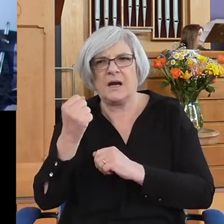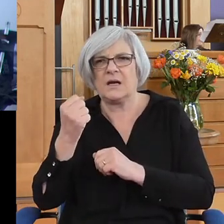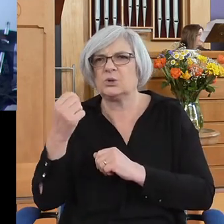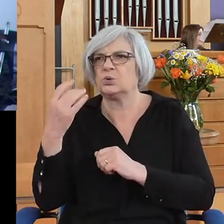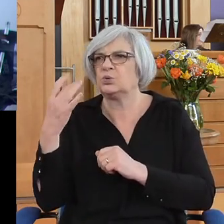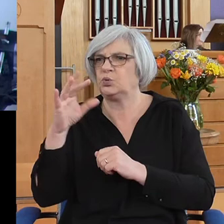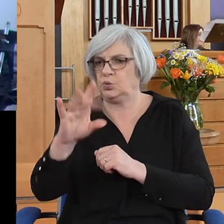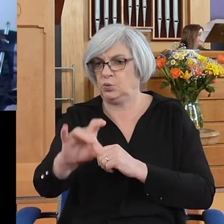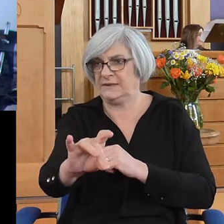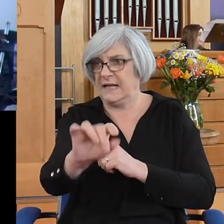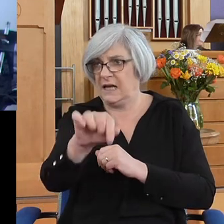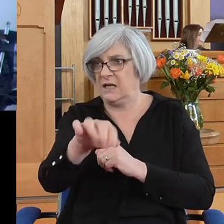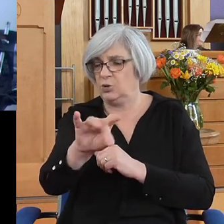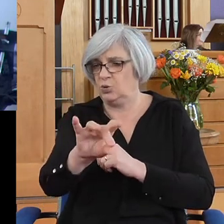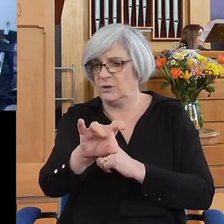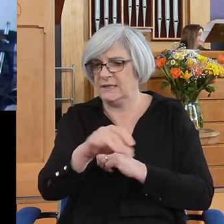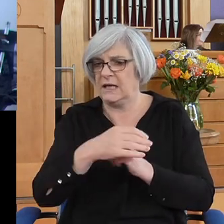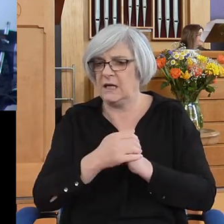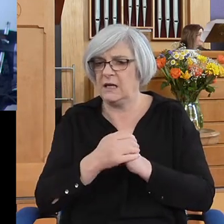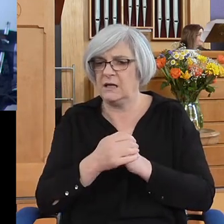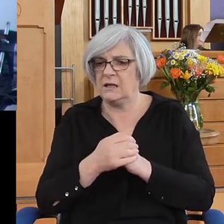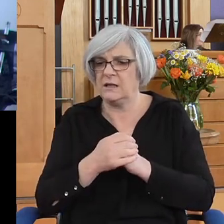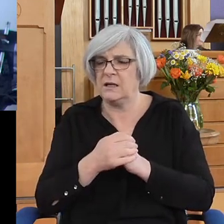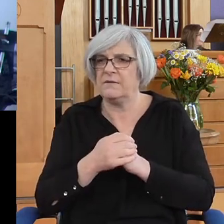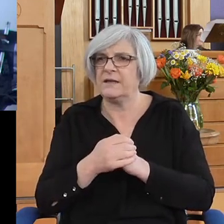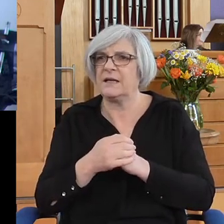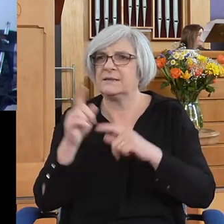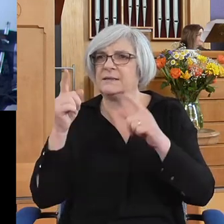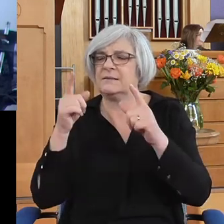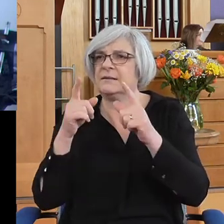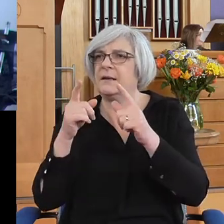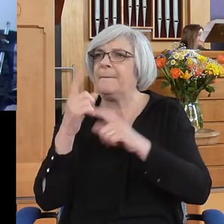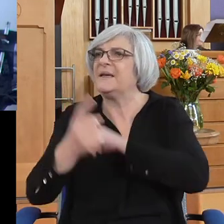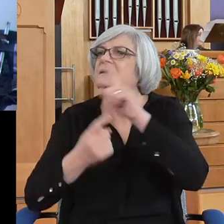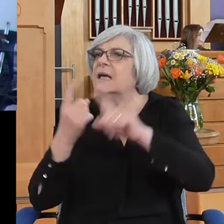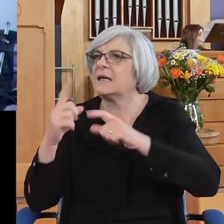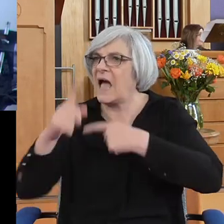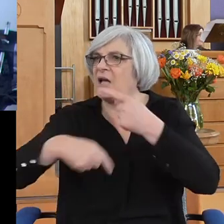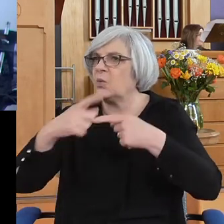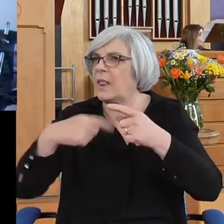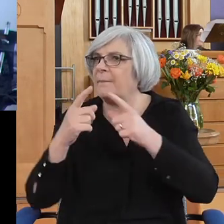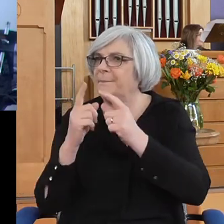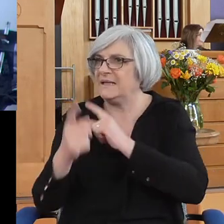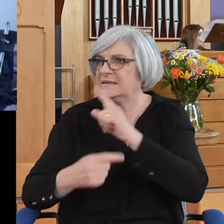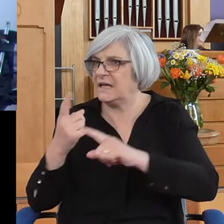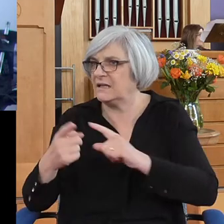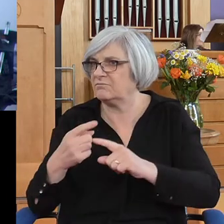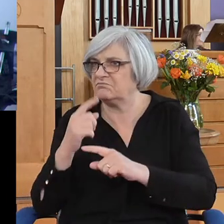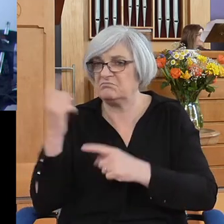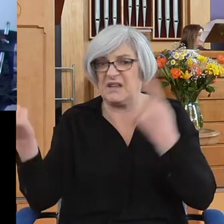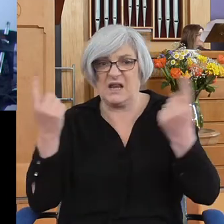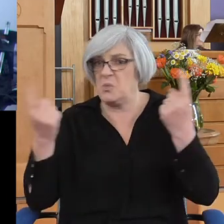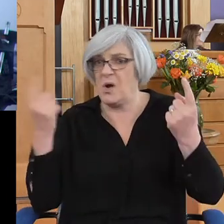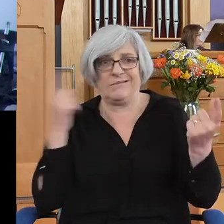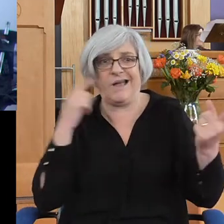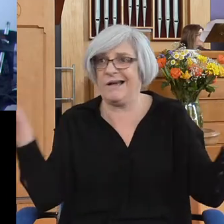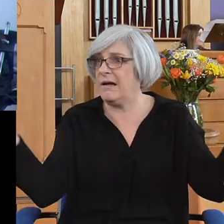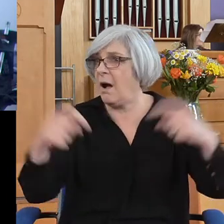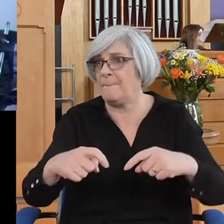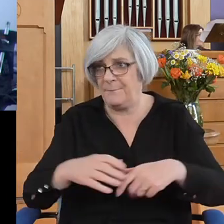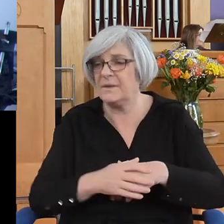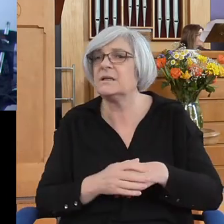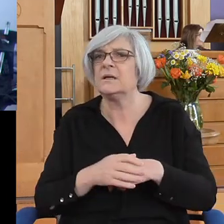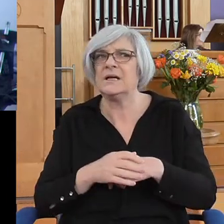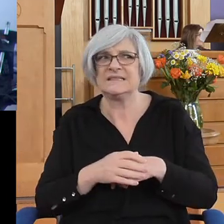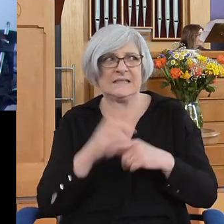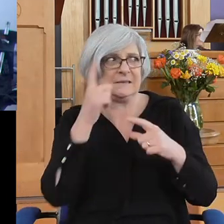Tuesday is the stated annual meeting, which is open to everyone. And I see someone making a